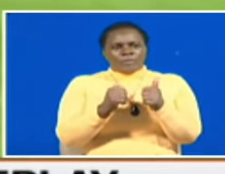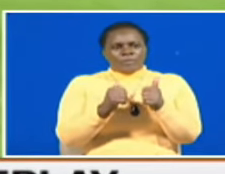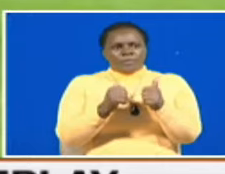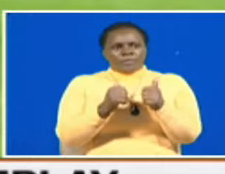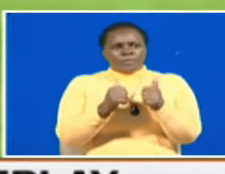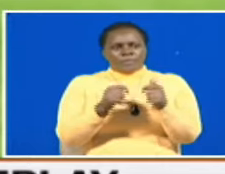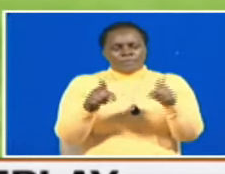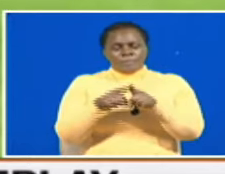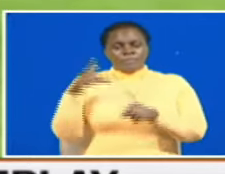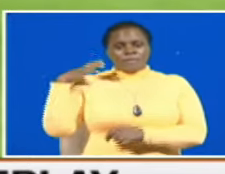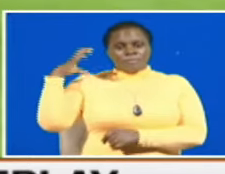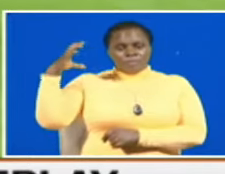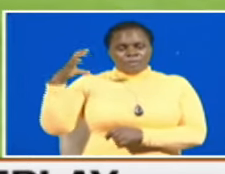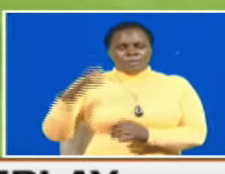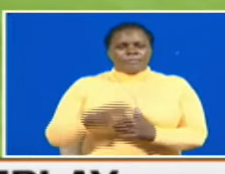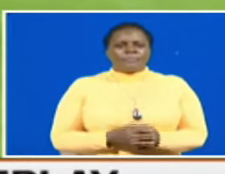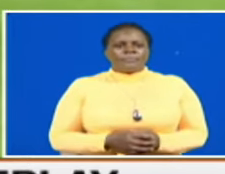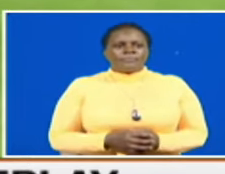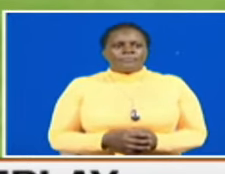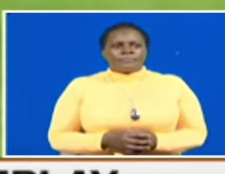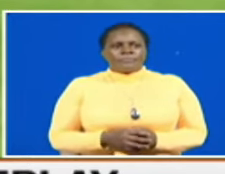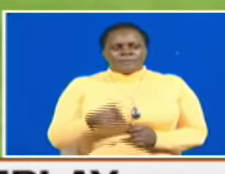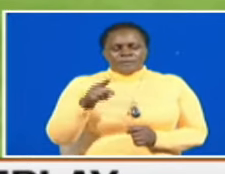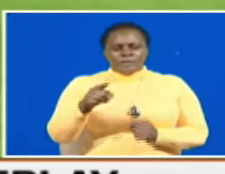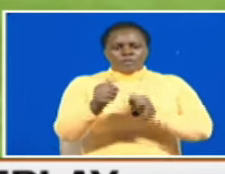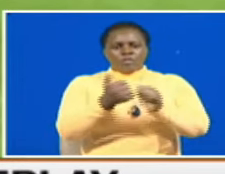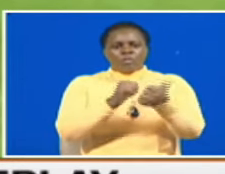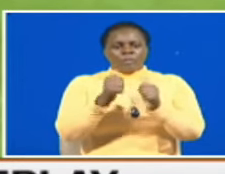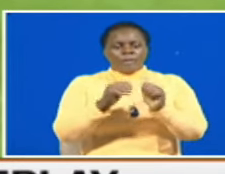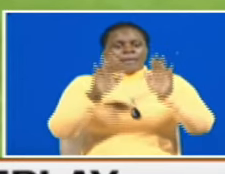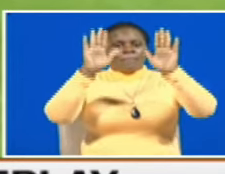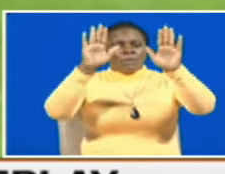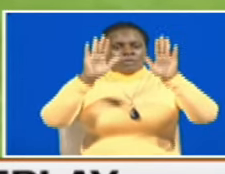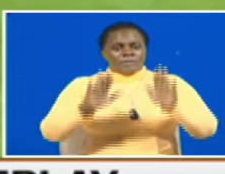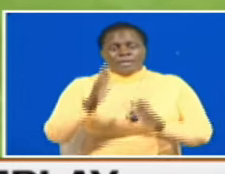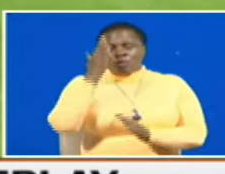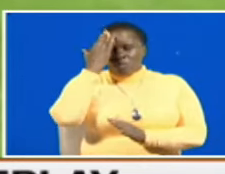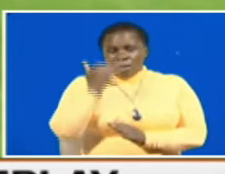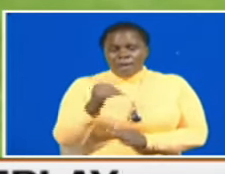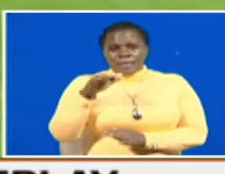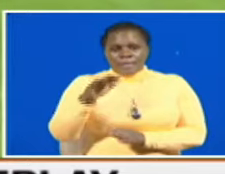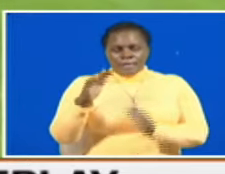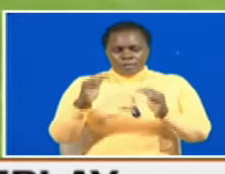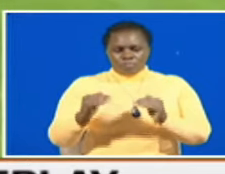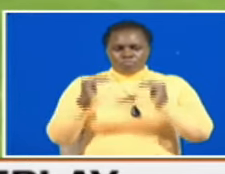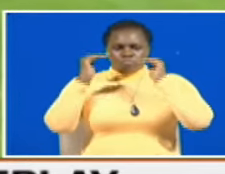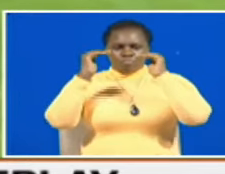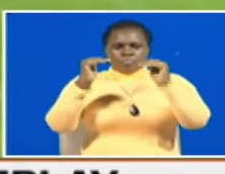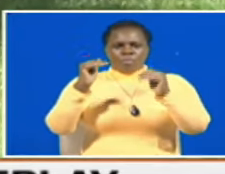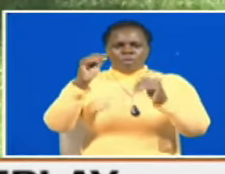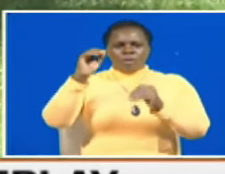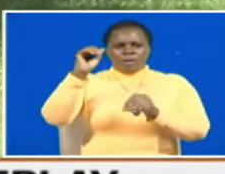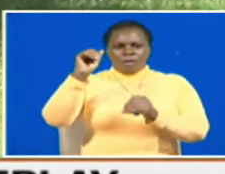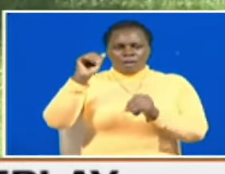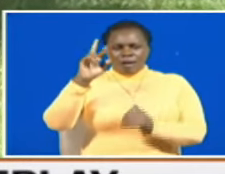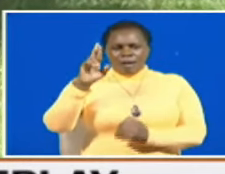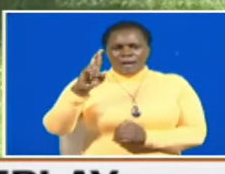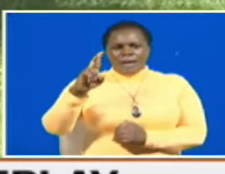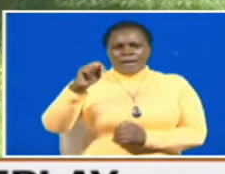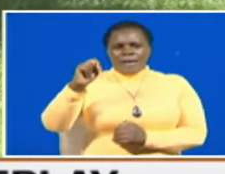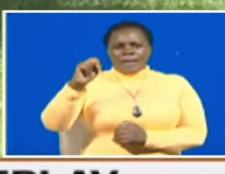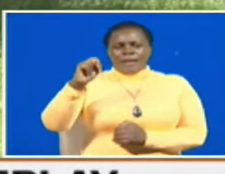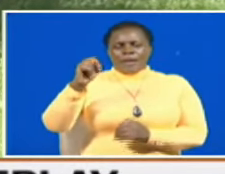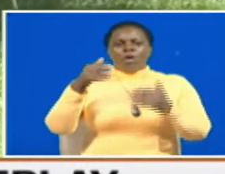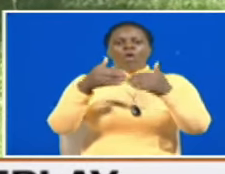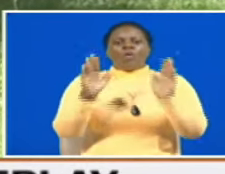Play Championship. And this tournament is even more important because it is the qualifier for the RNA Open. So the